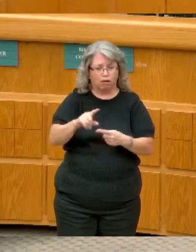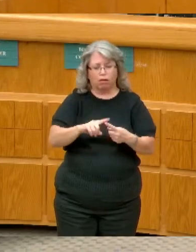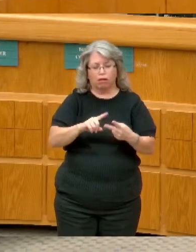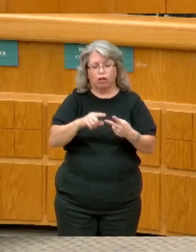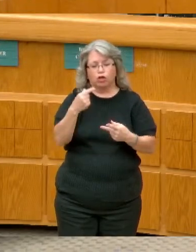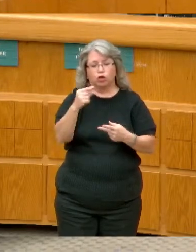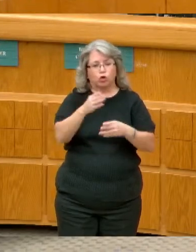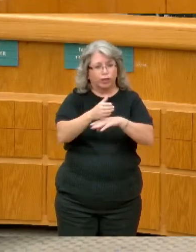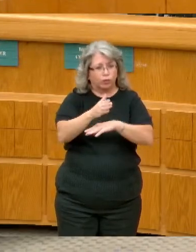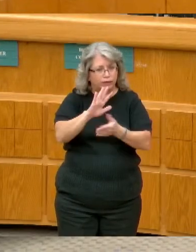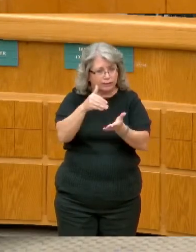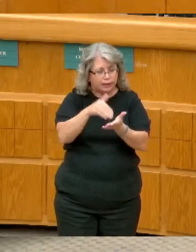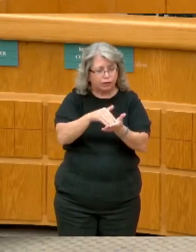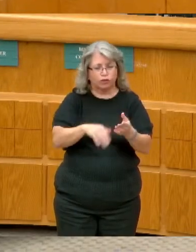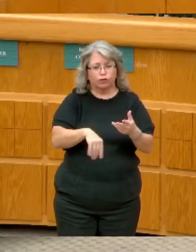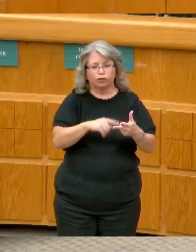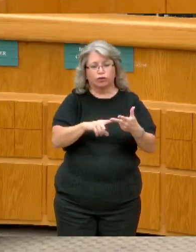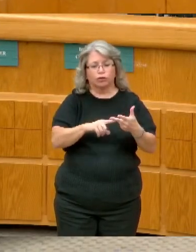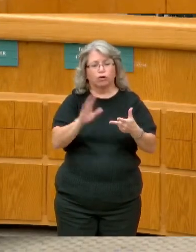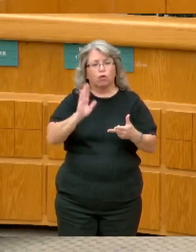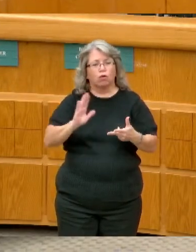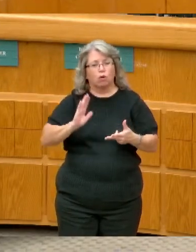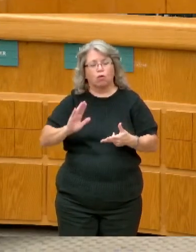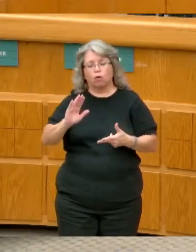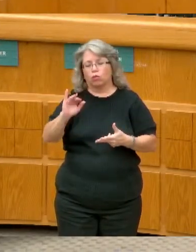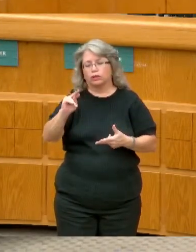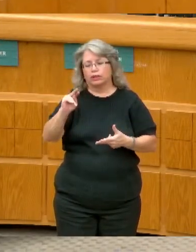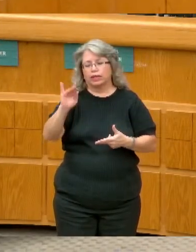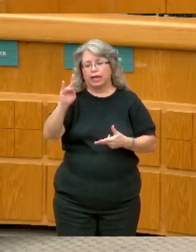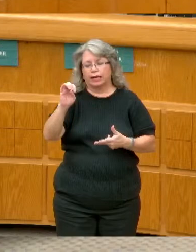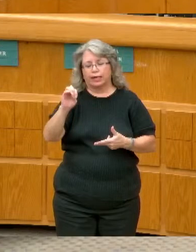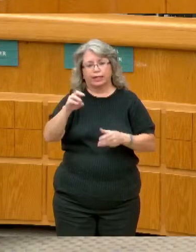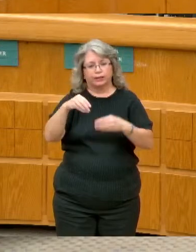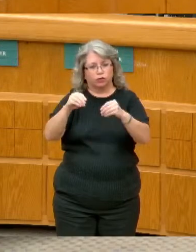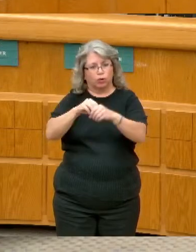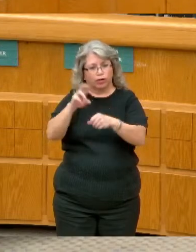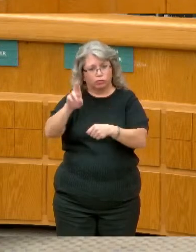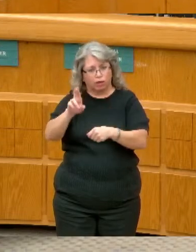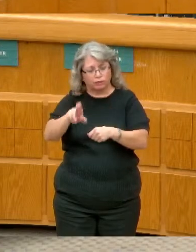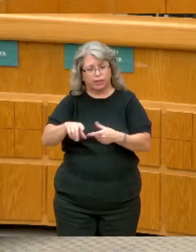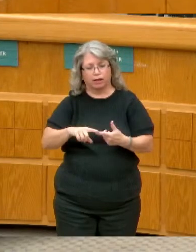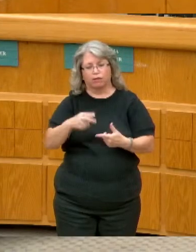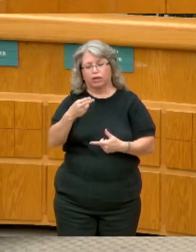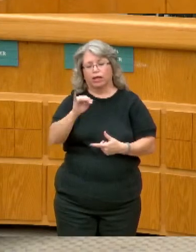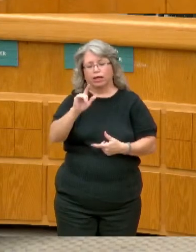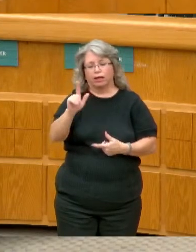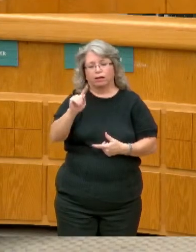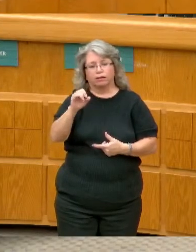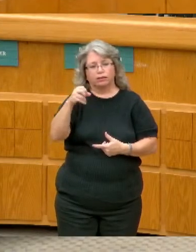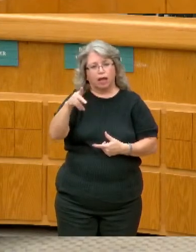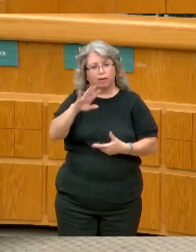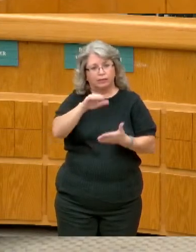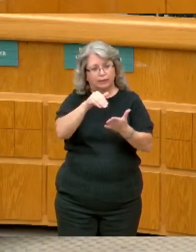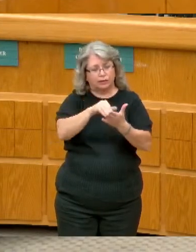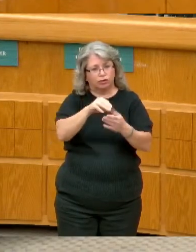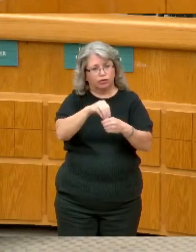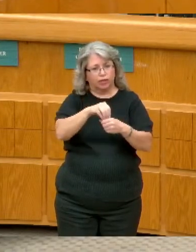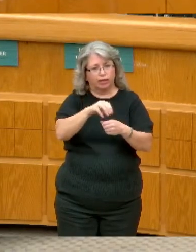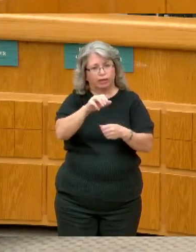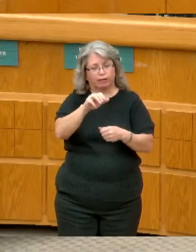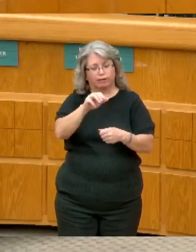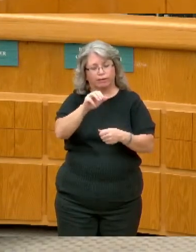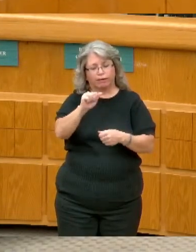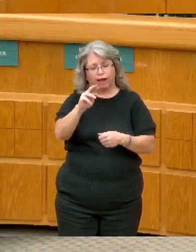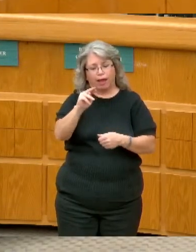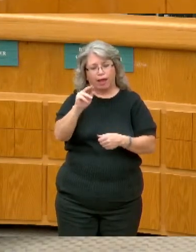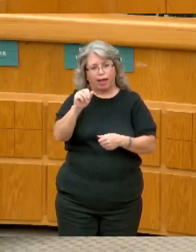the former outlet malls at the Nike store. We're at the Hilltop Community Center in Annabelle. We're at the Nueces County Courthouse as